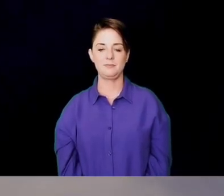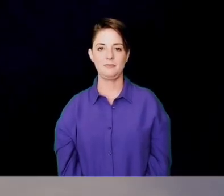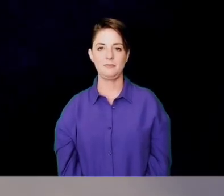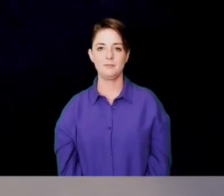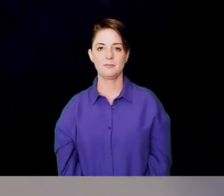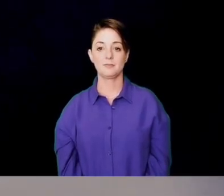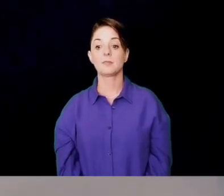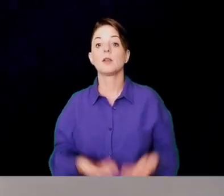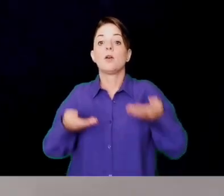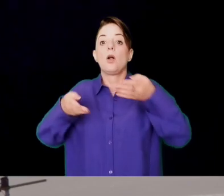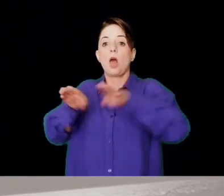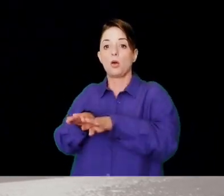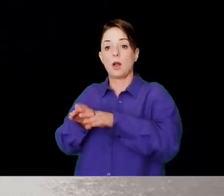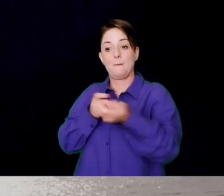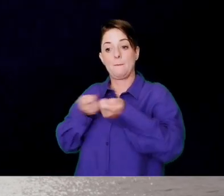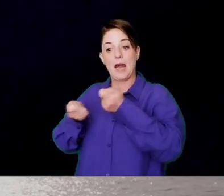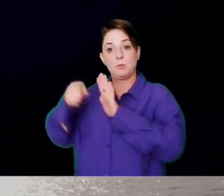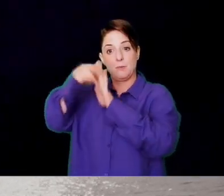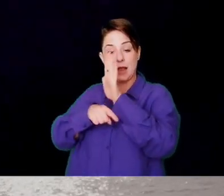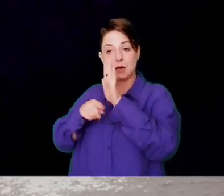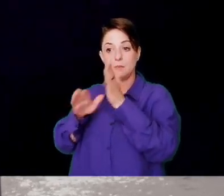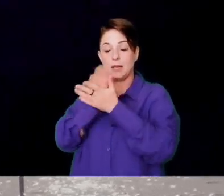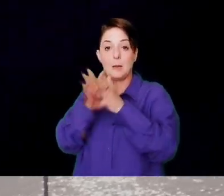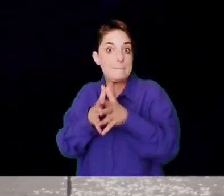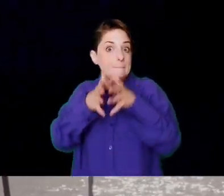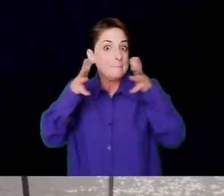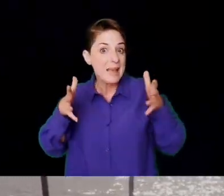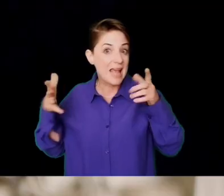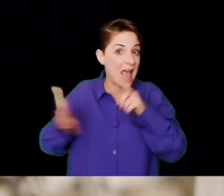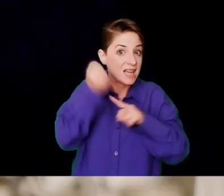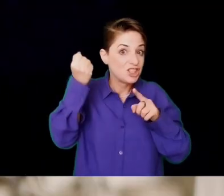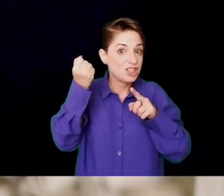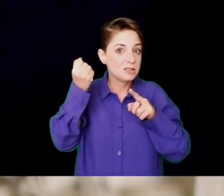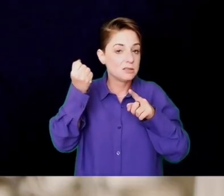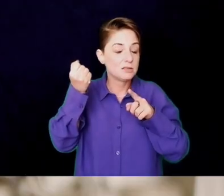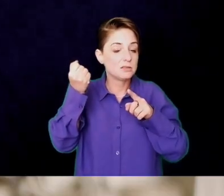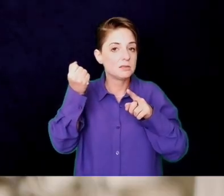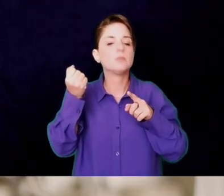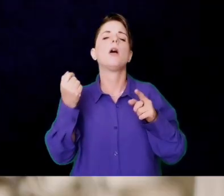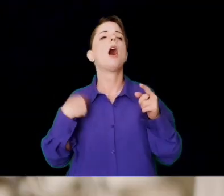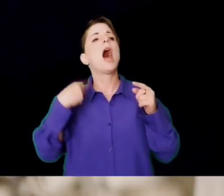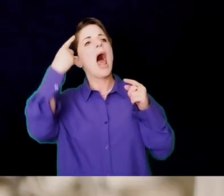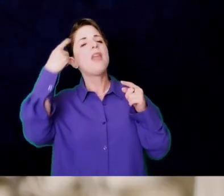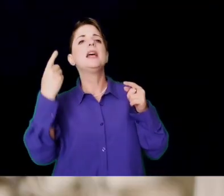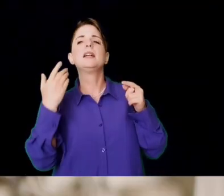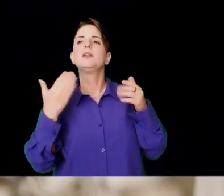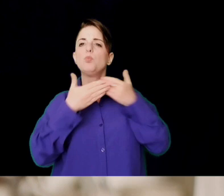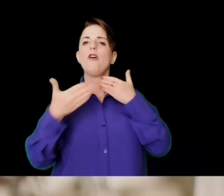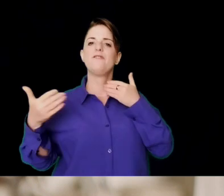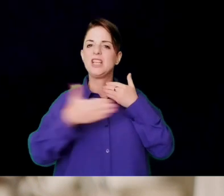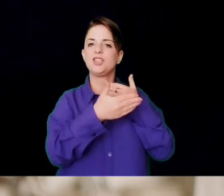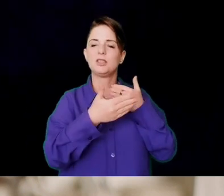But would the closure and the management plan mean bigger catches? I think there's more fish on the ground,